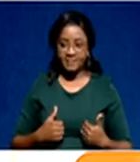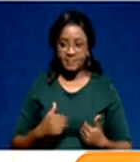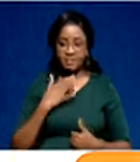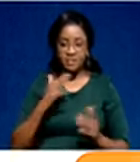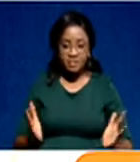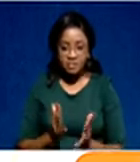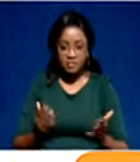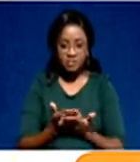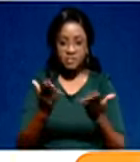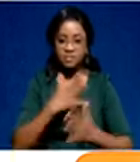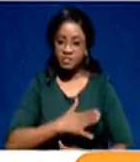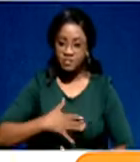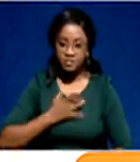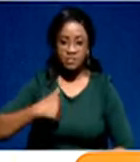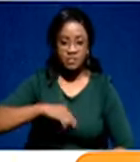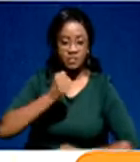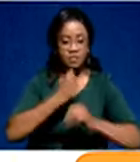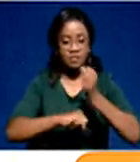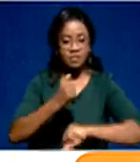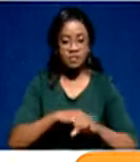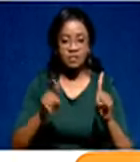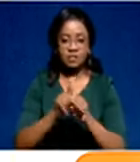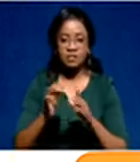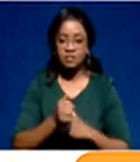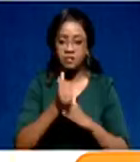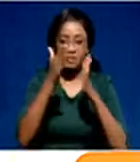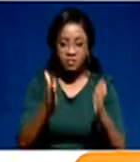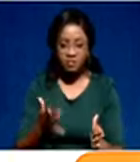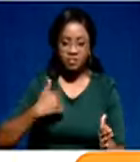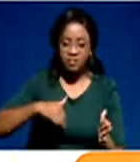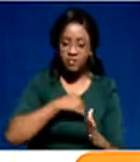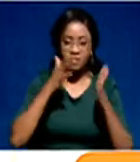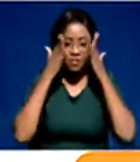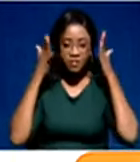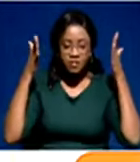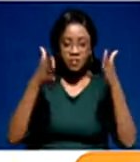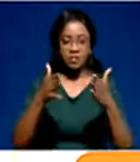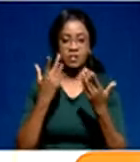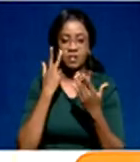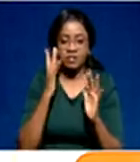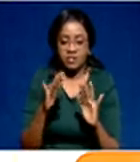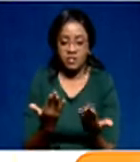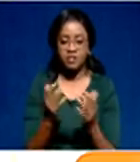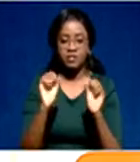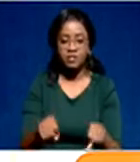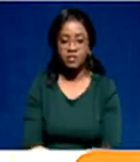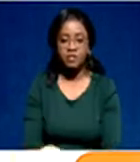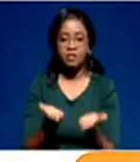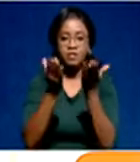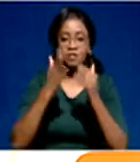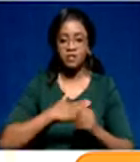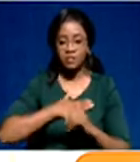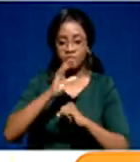let's do what leaders would do. Let's focus at the transformation of our country, and let us